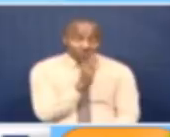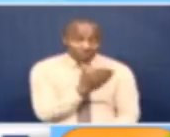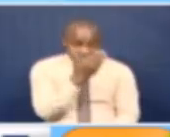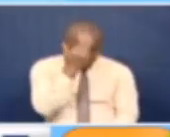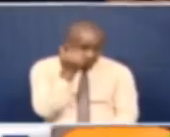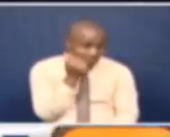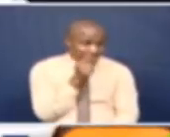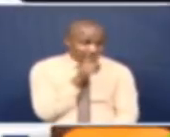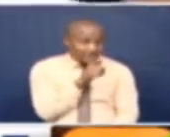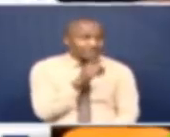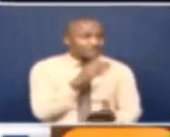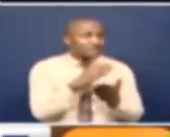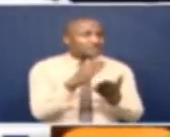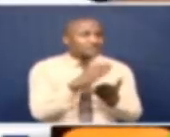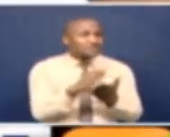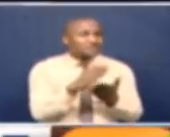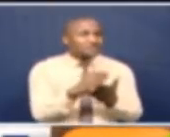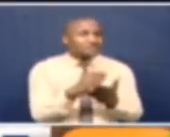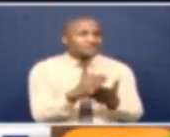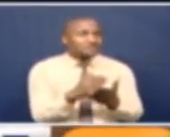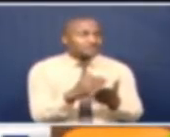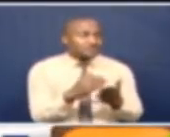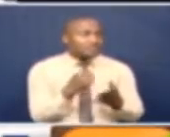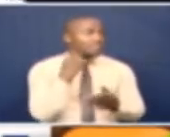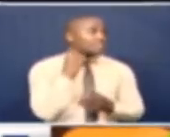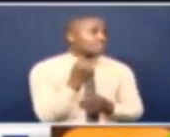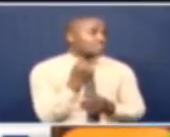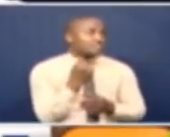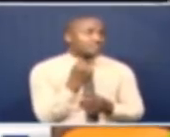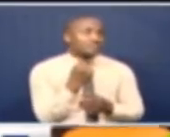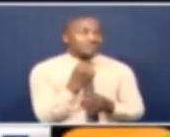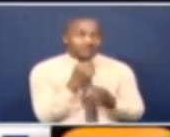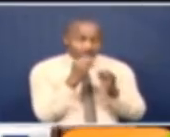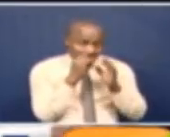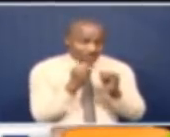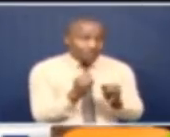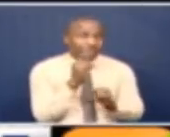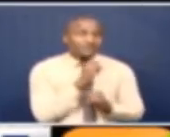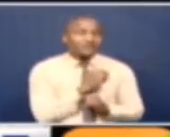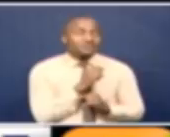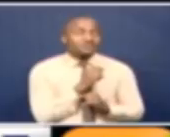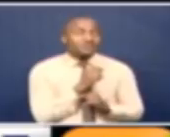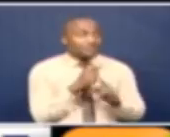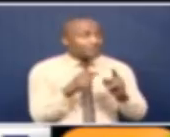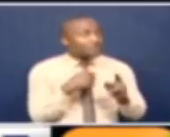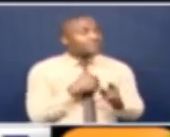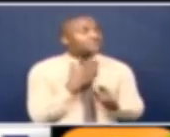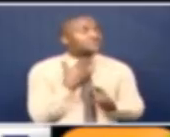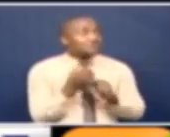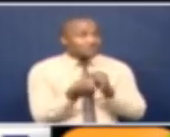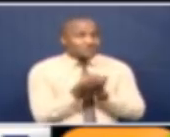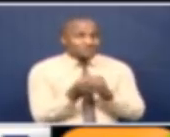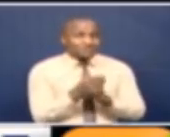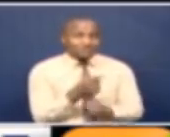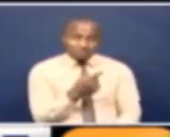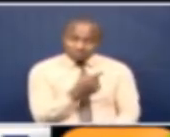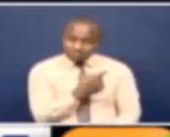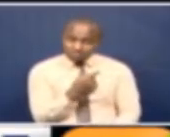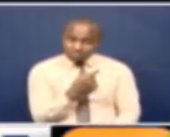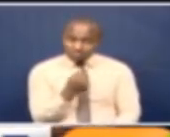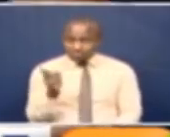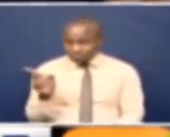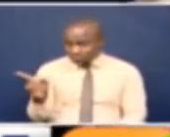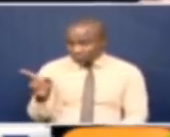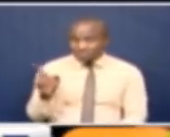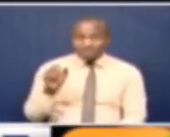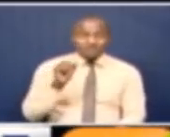those leases came up already a few years ago. And have been renewed? And they have been renewed, I think so. But let me explain to the senator here why there